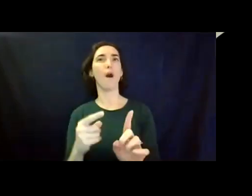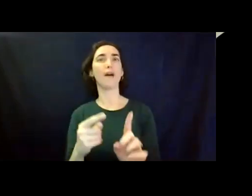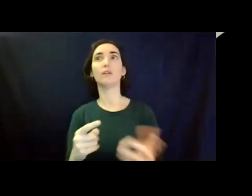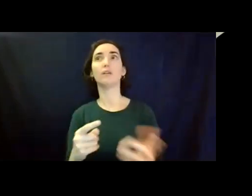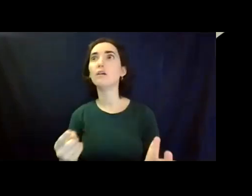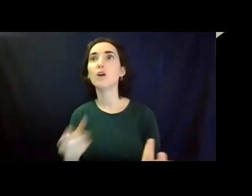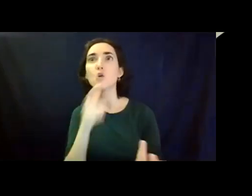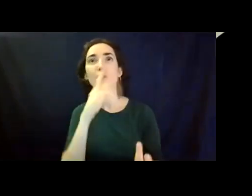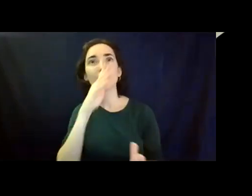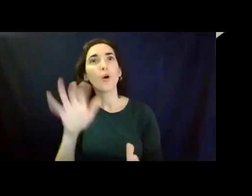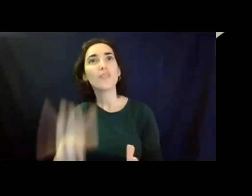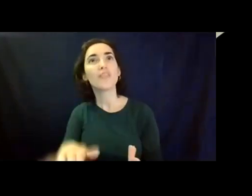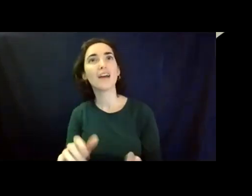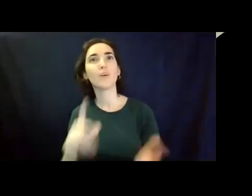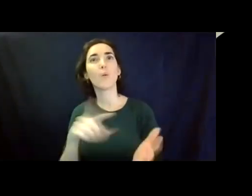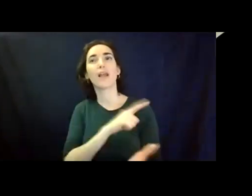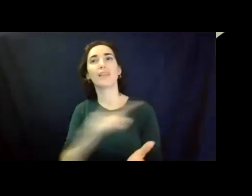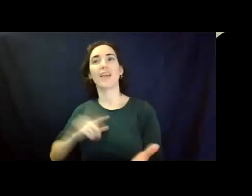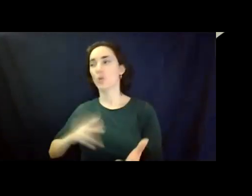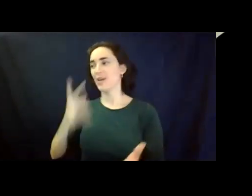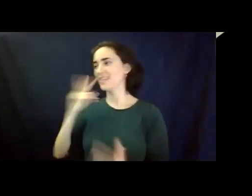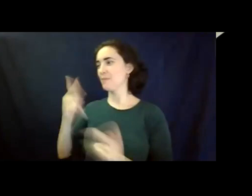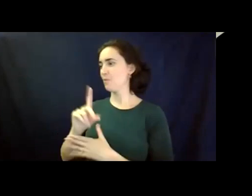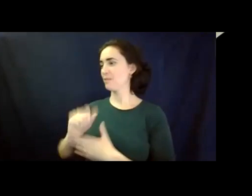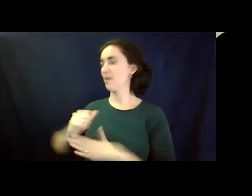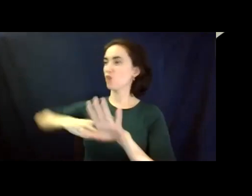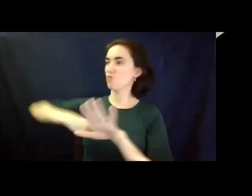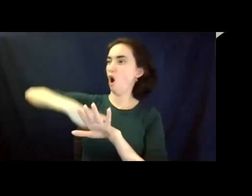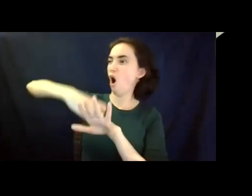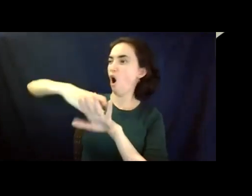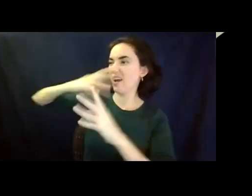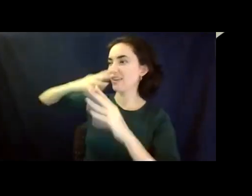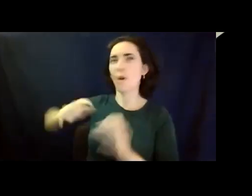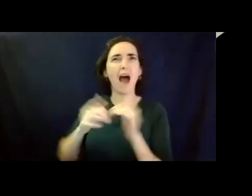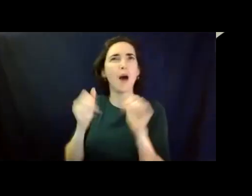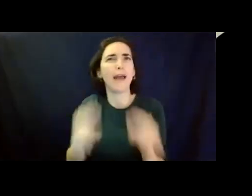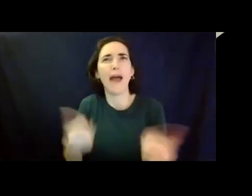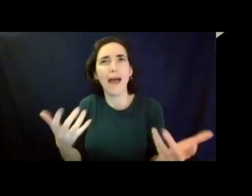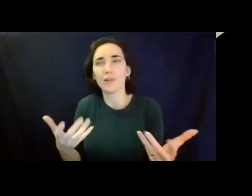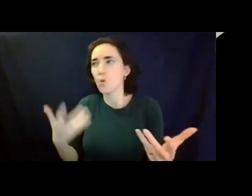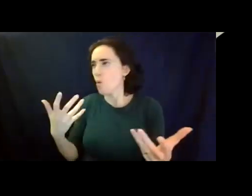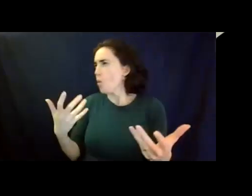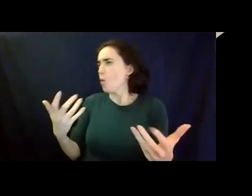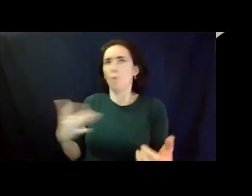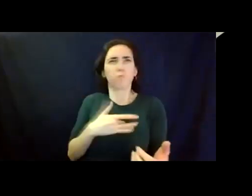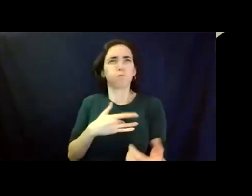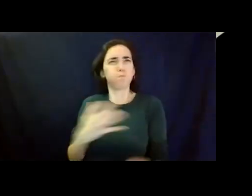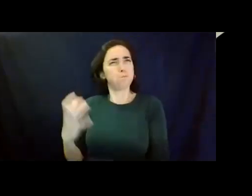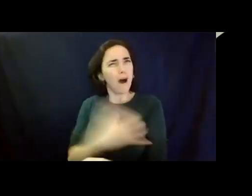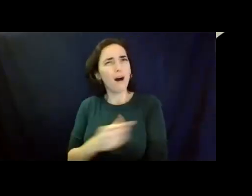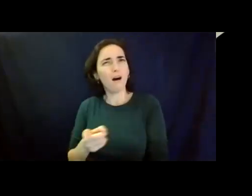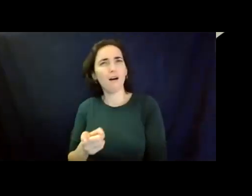legislator can ignore a bunch of people with disabilities crawling up the steps? I mean, that's so powerful.